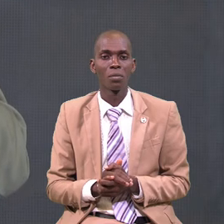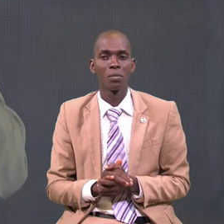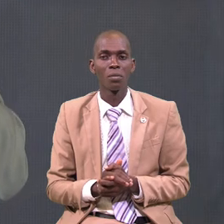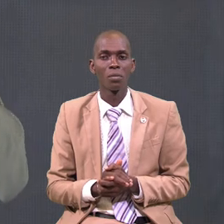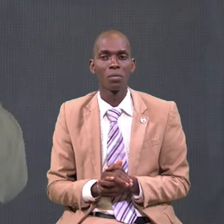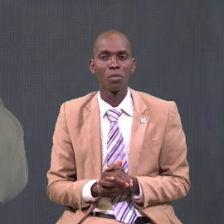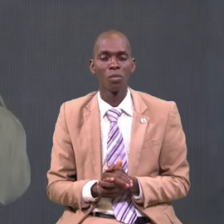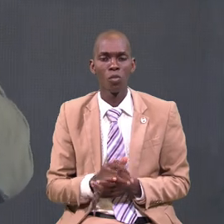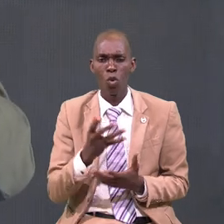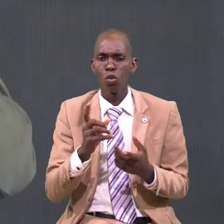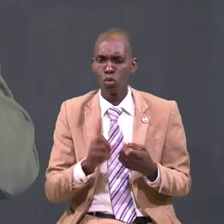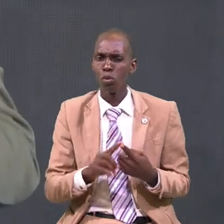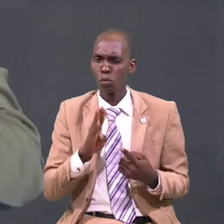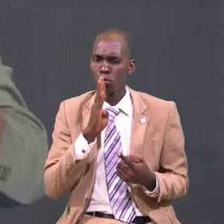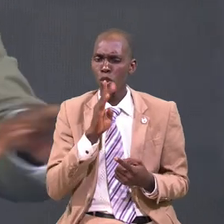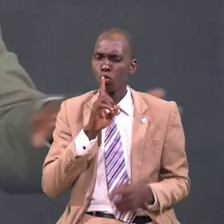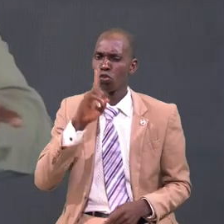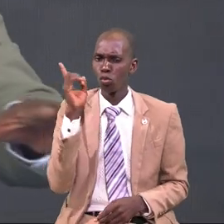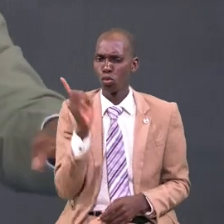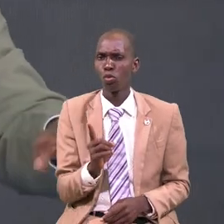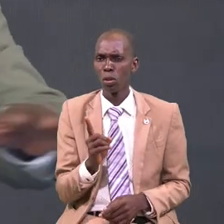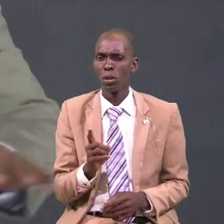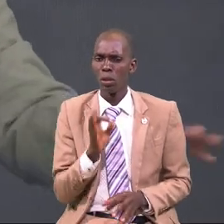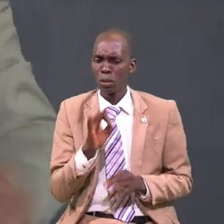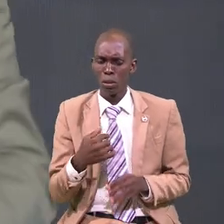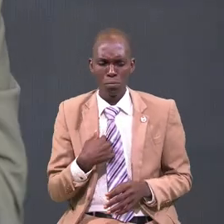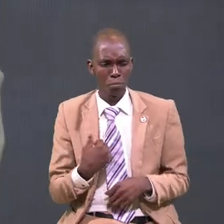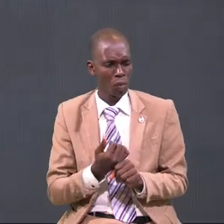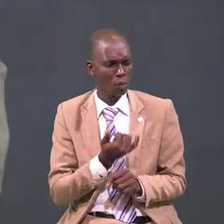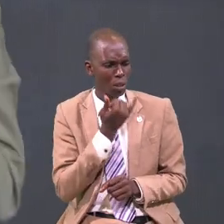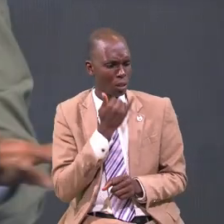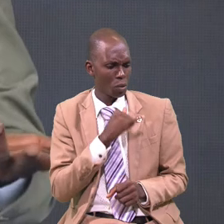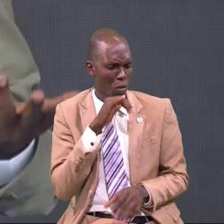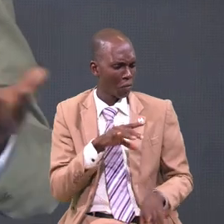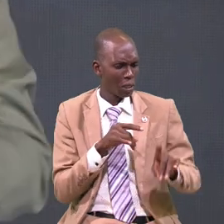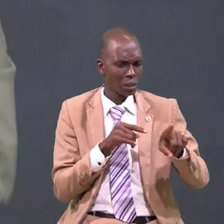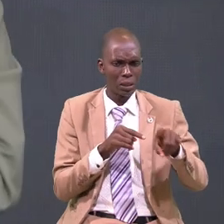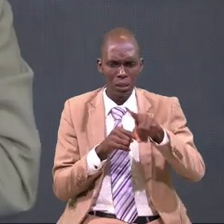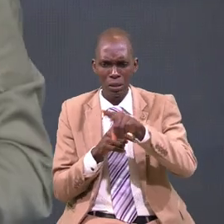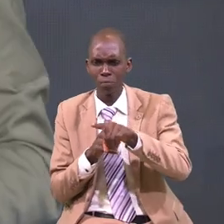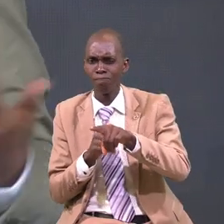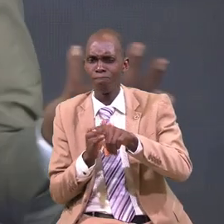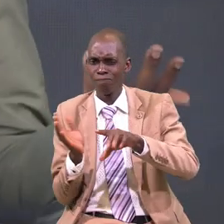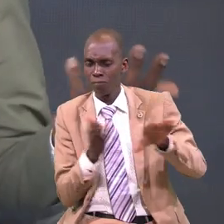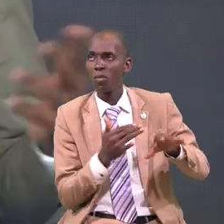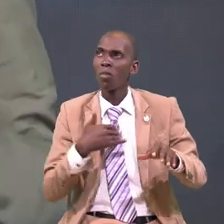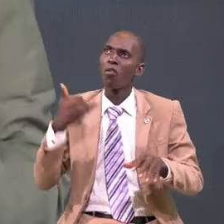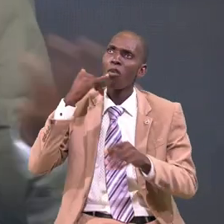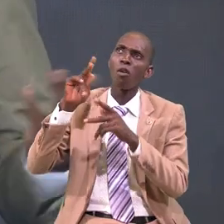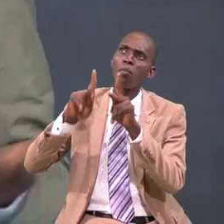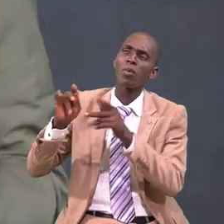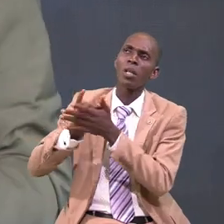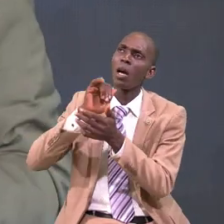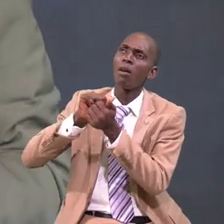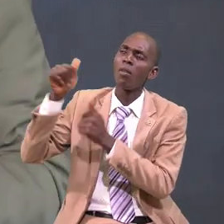You want to be sure whether you're making a mistake, you have not found this and that, you call them, their phone will